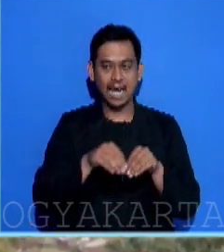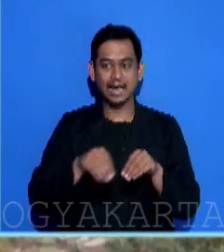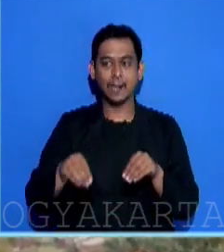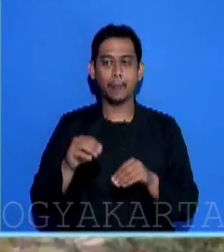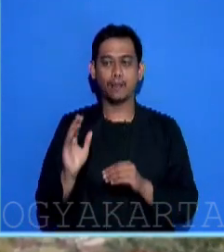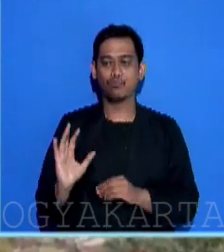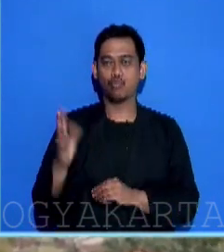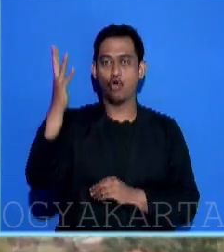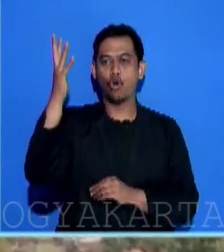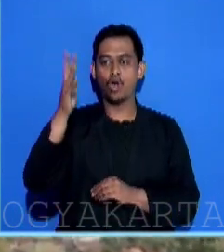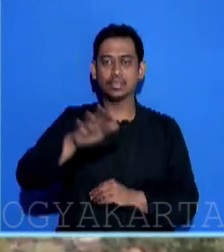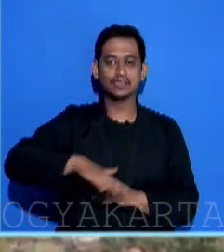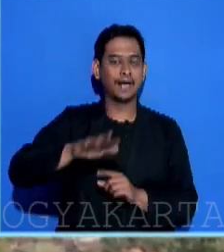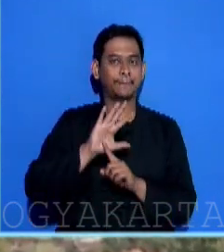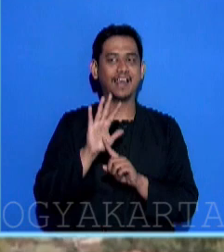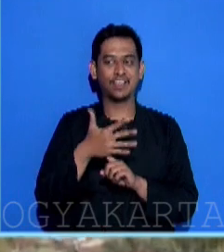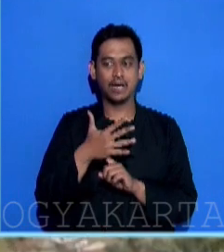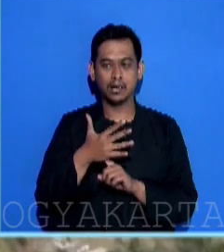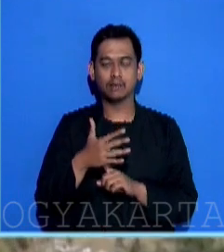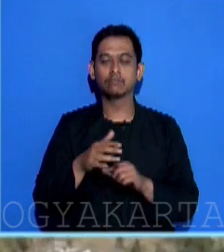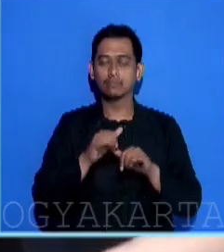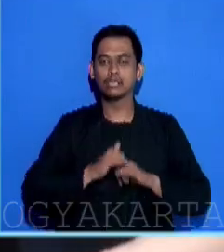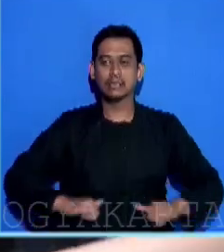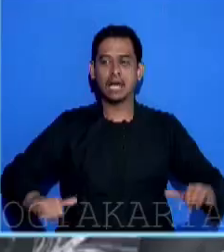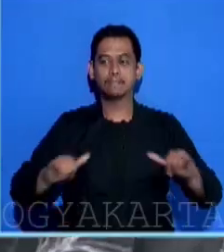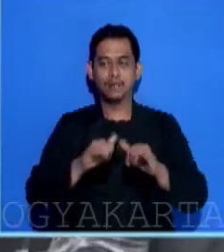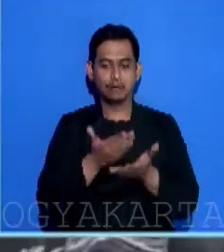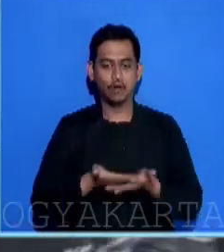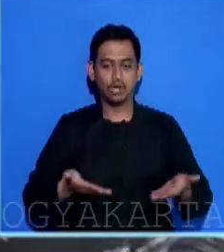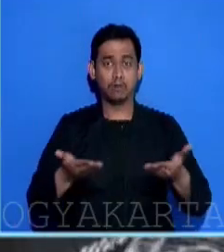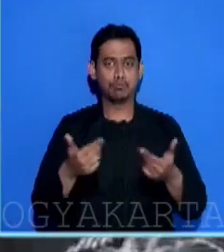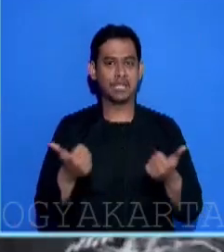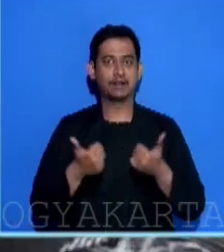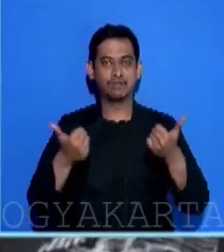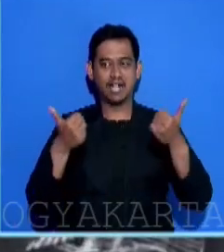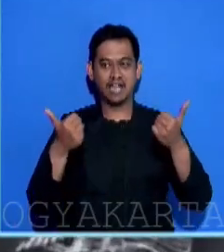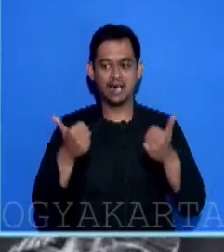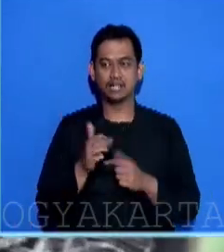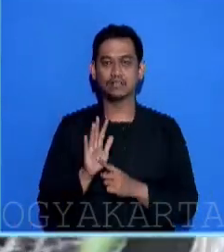Bantul to work together for a better environment. Kedatangan rombongan